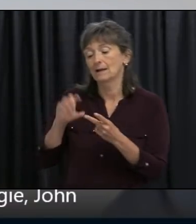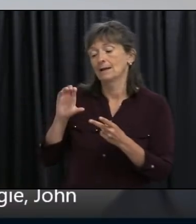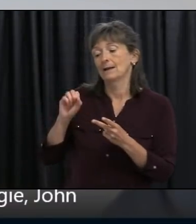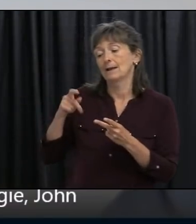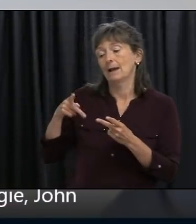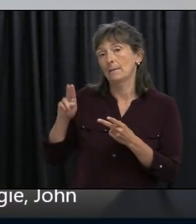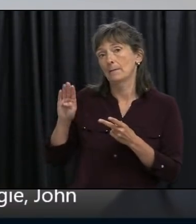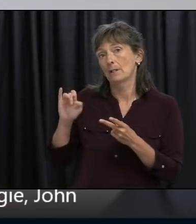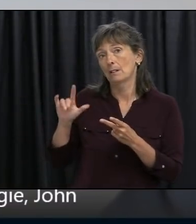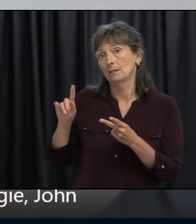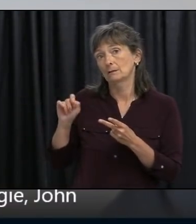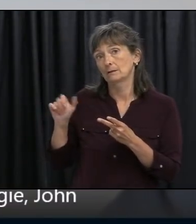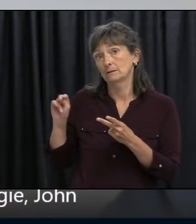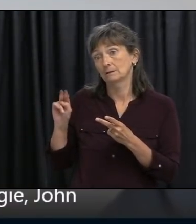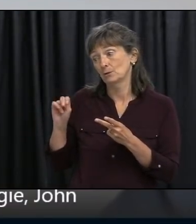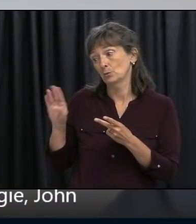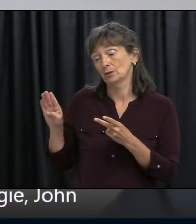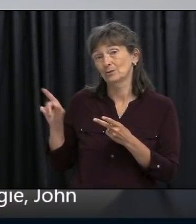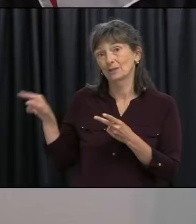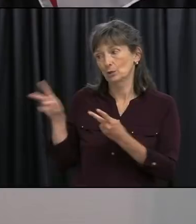factor.